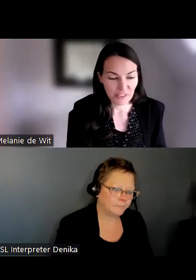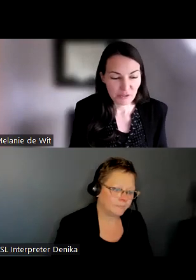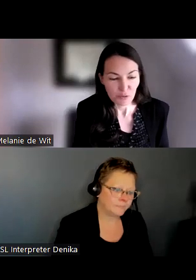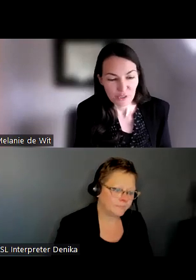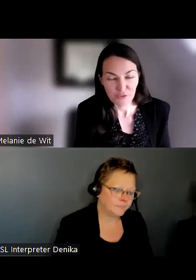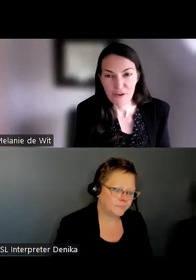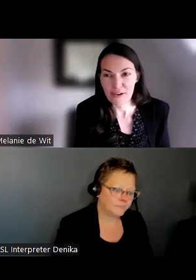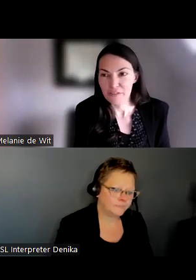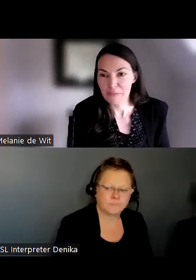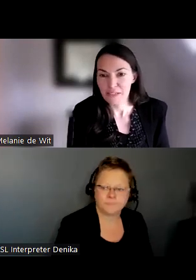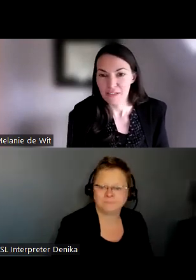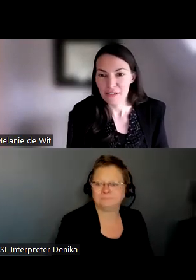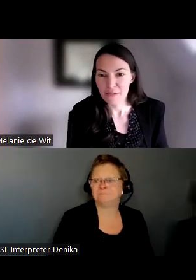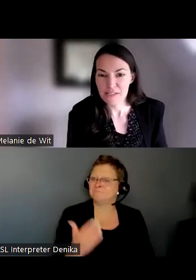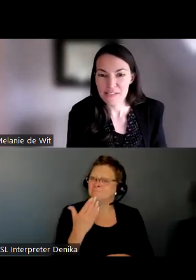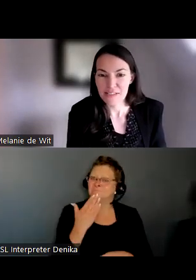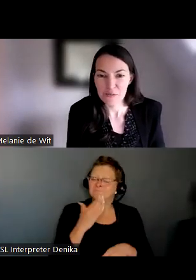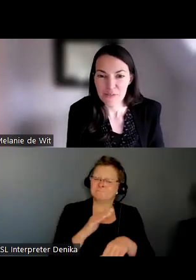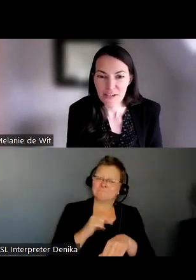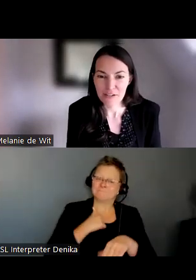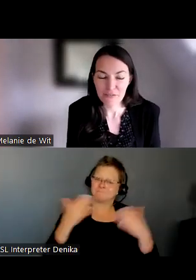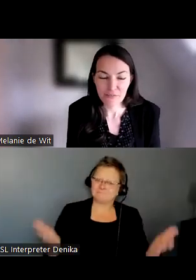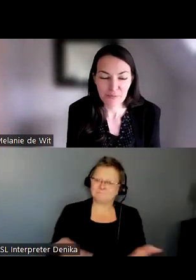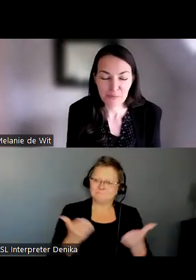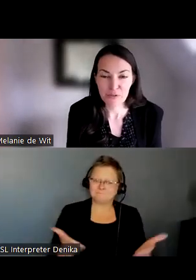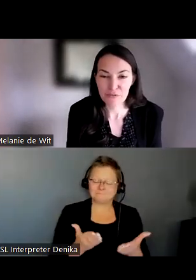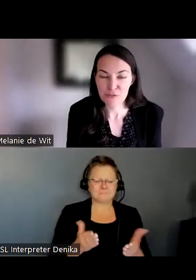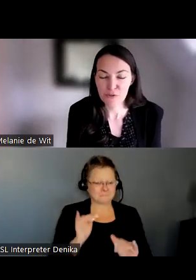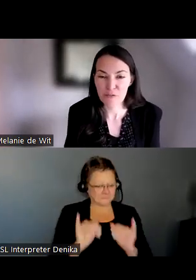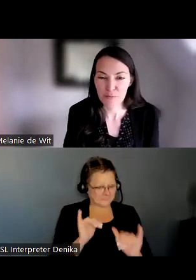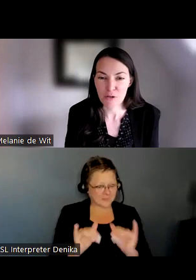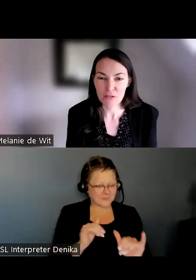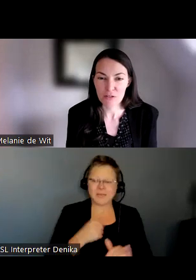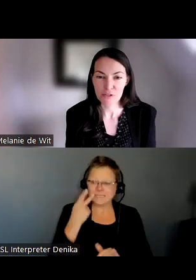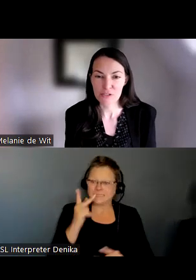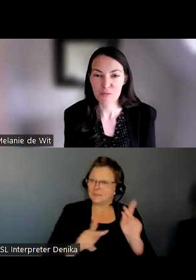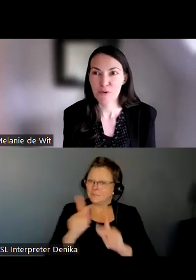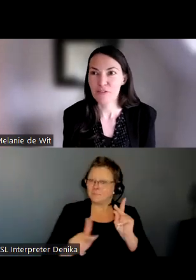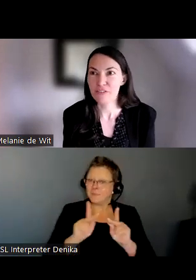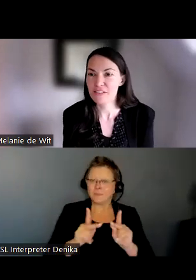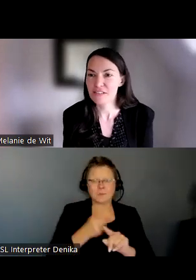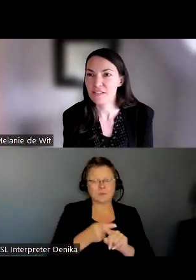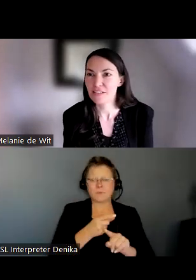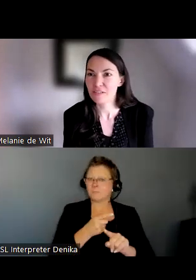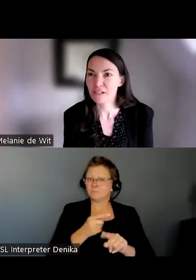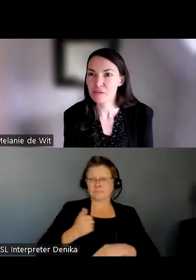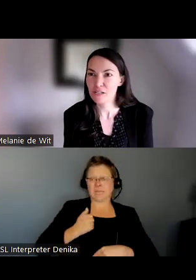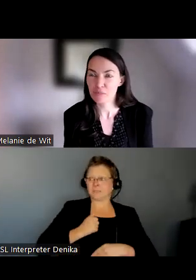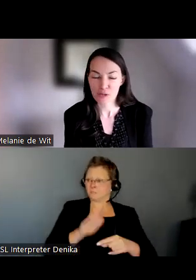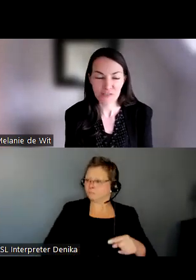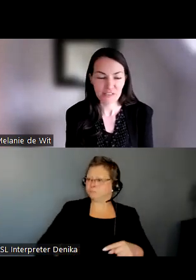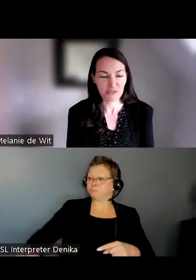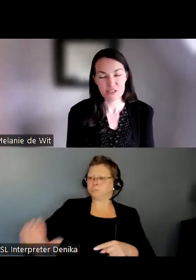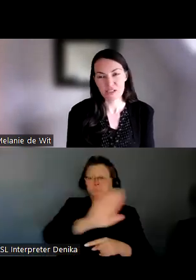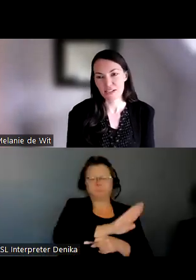Well, thank you so much for having me. I see that we have people joining from all corners of the province and even outside